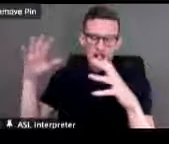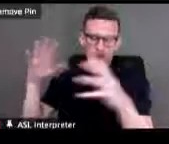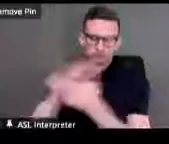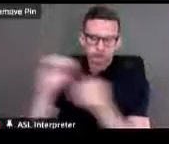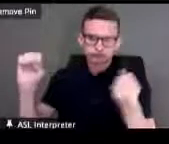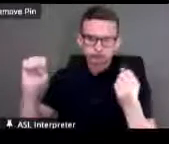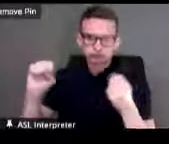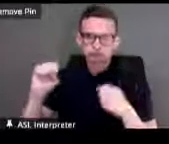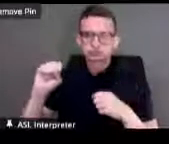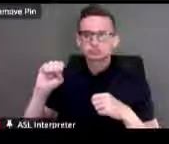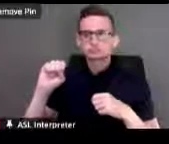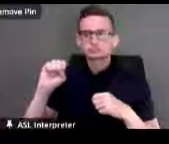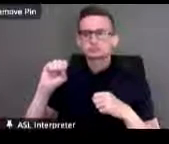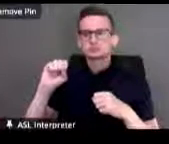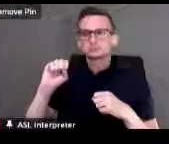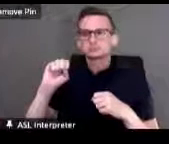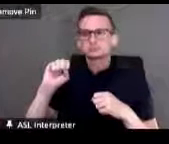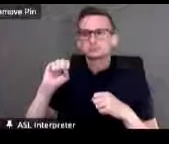lovely, interesting,